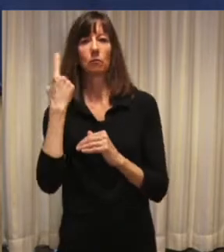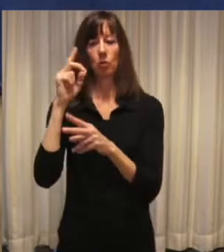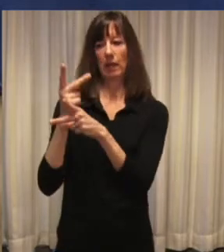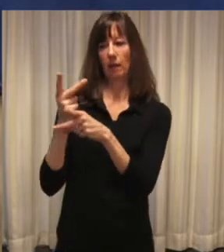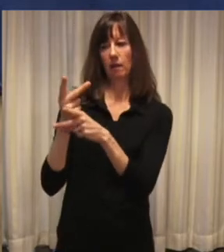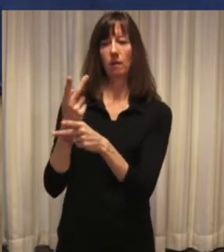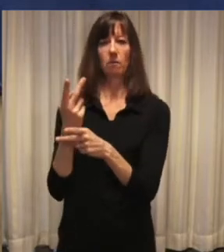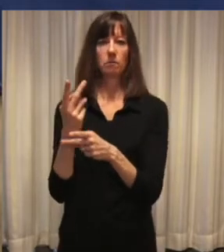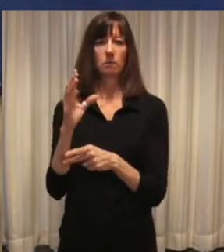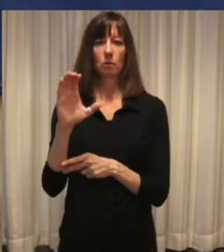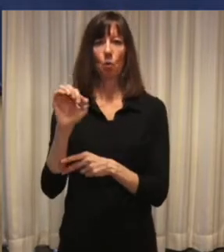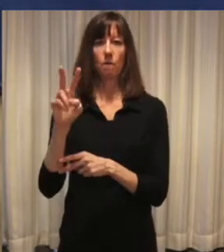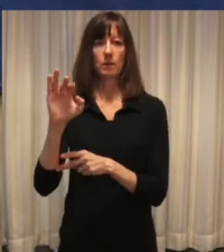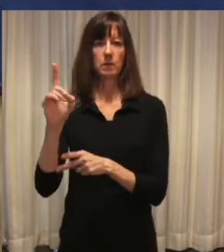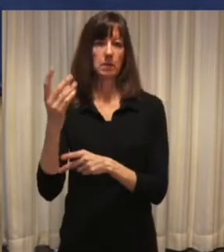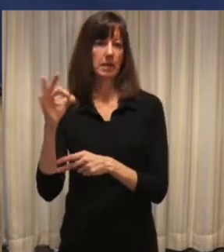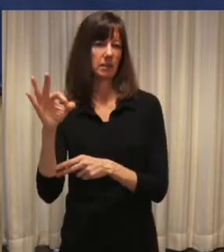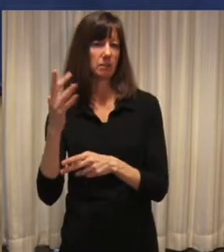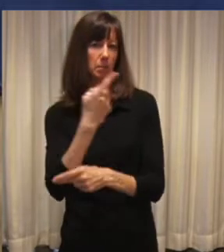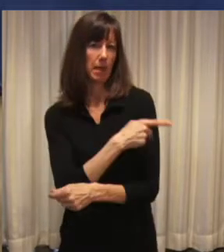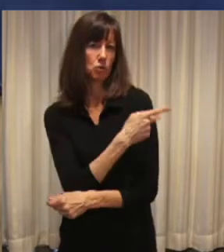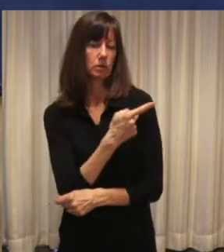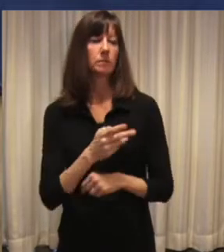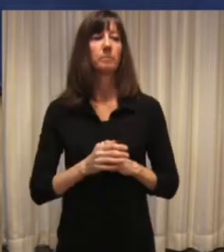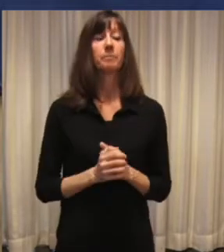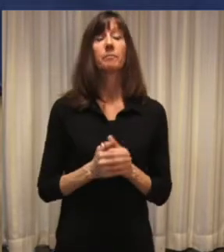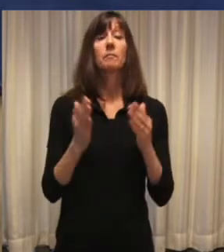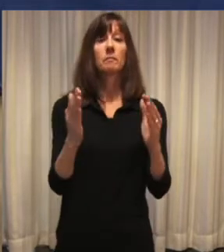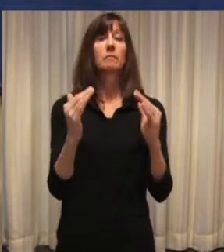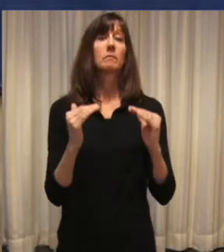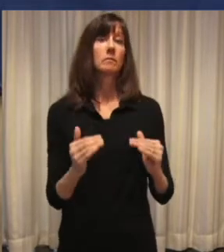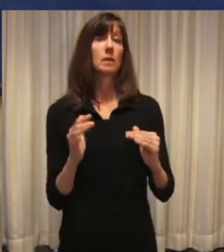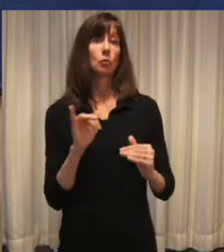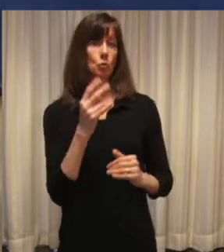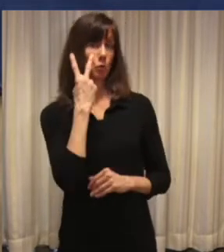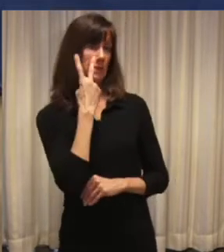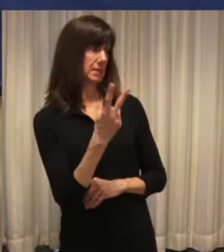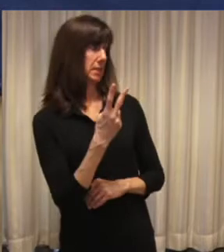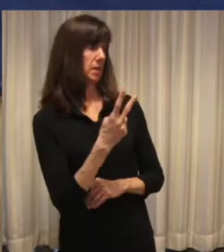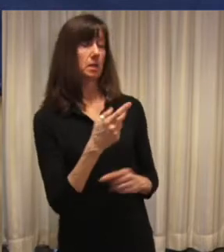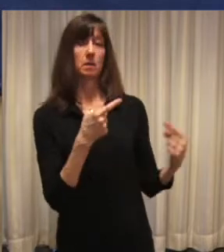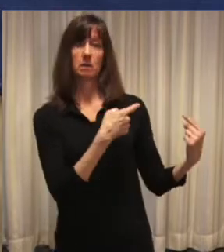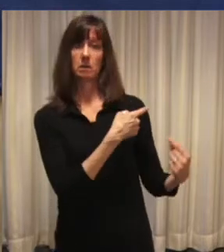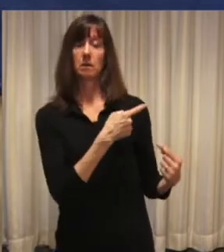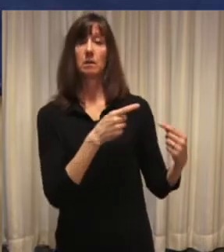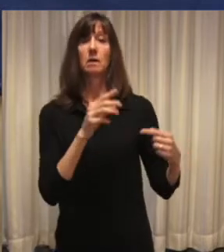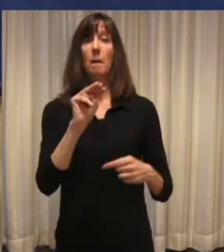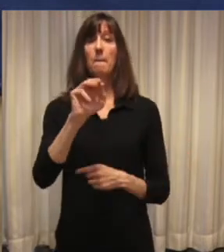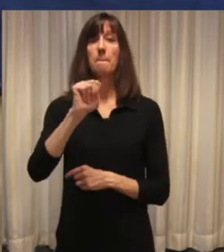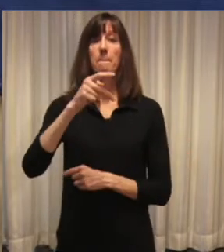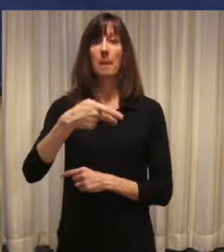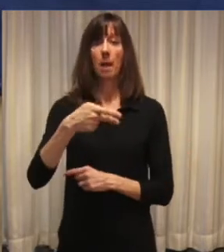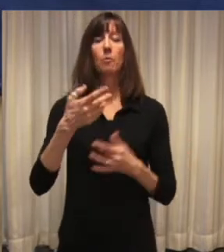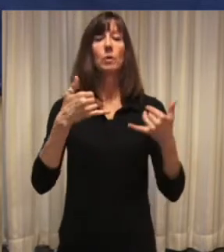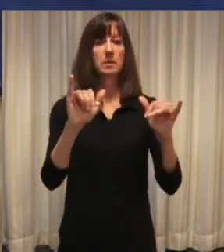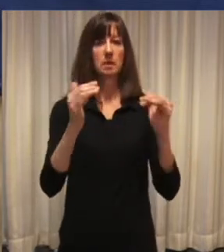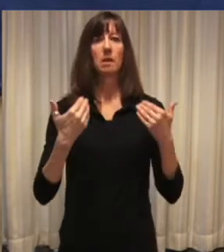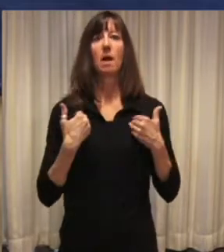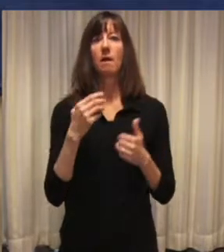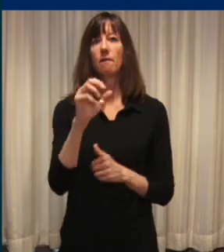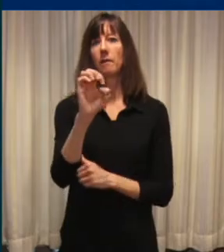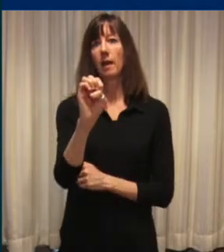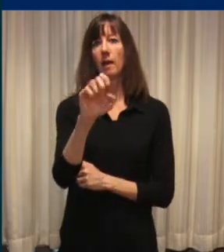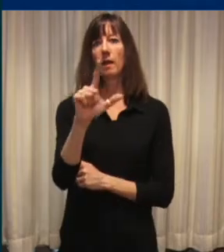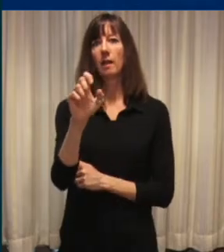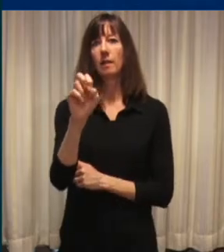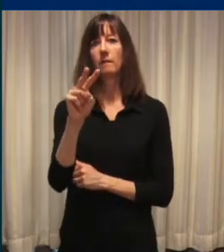In addition to that, we also, as you can see on the map, still have Ellenville Regional and the testing site there. If